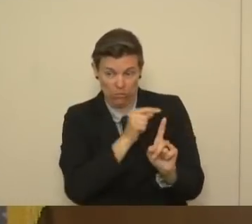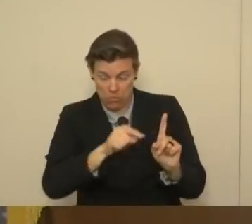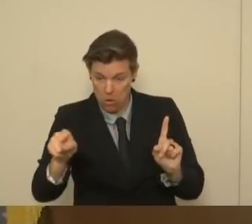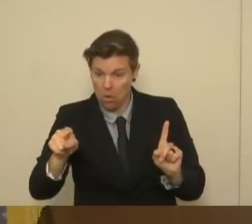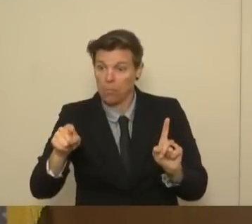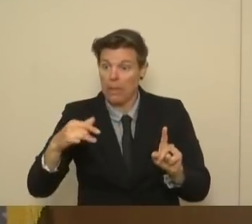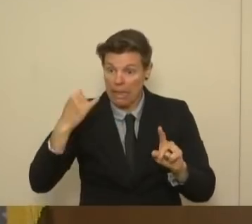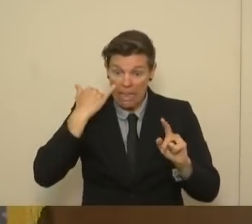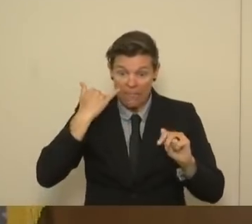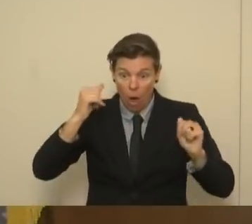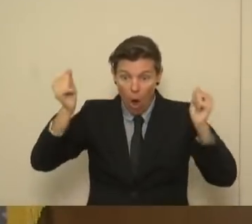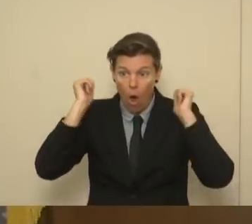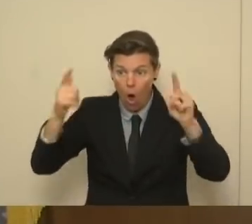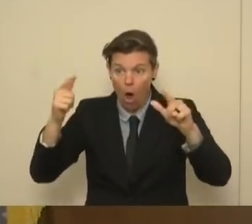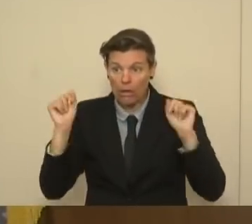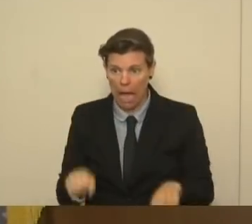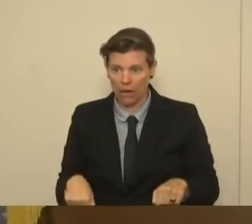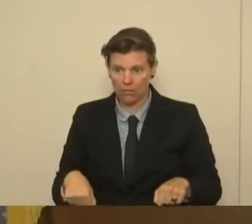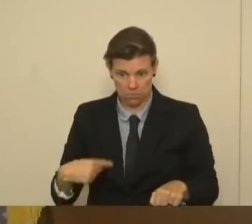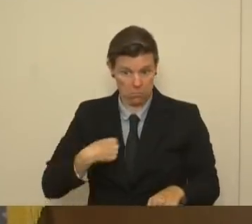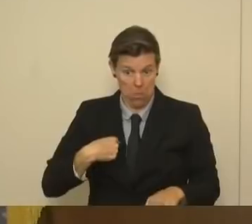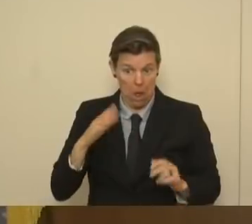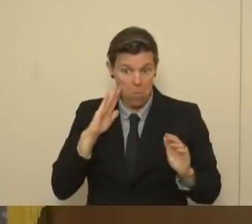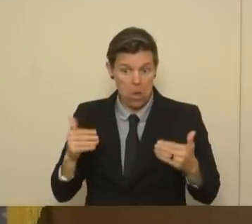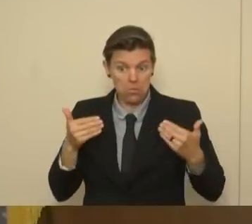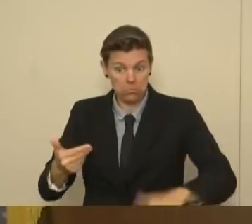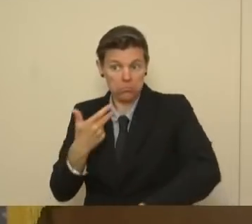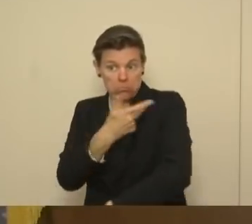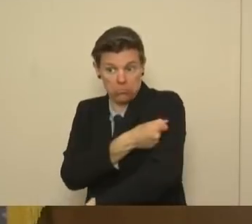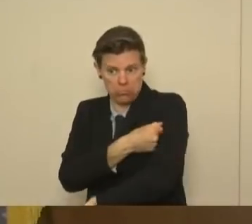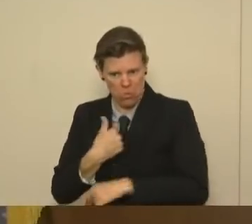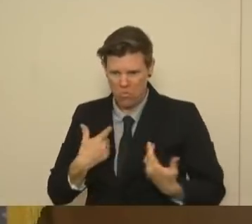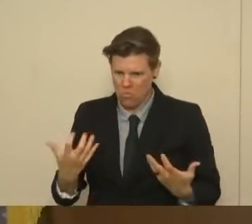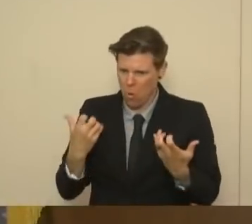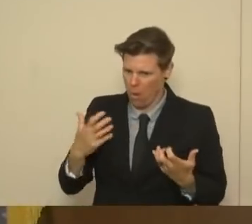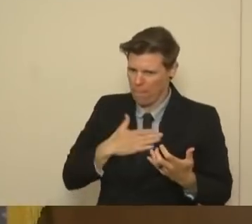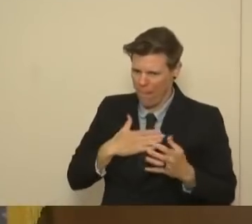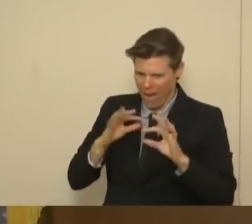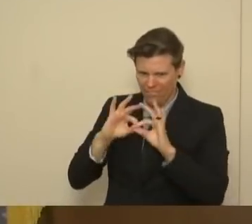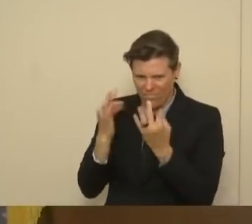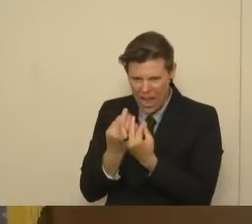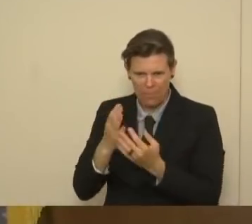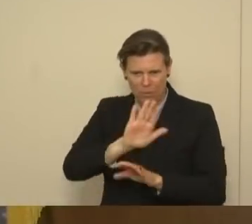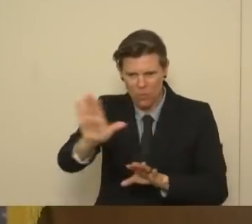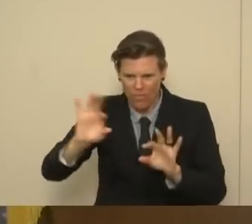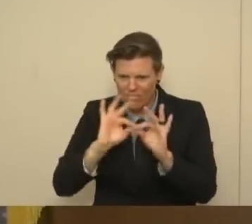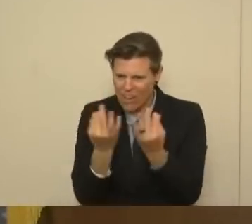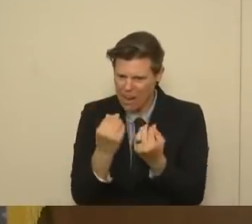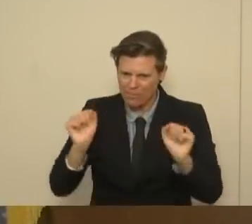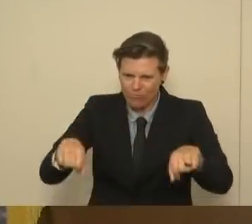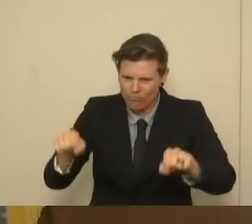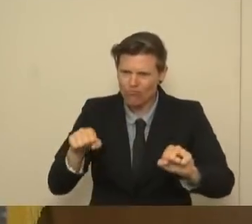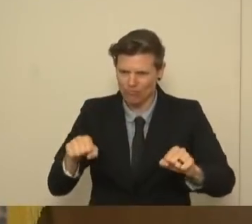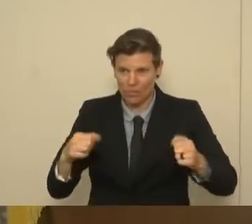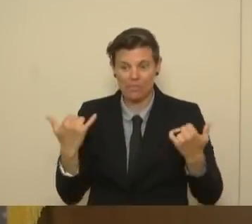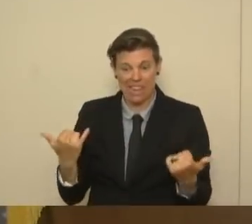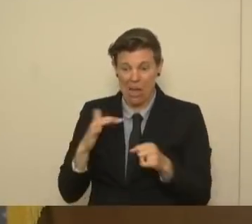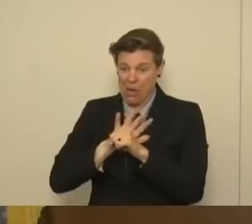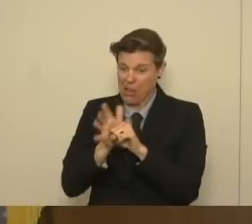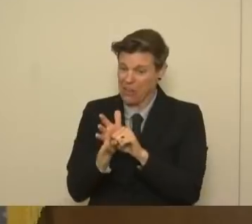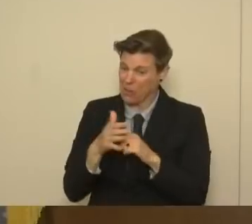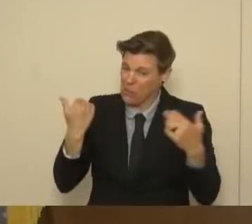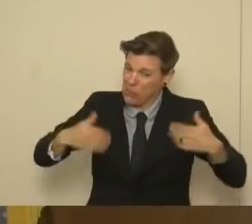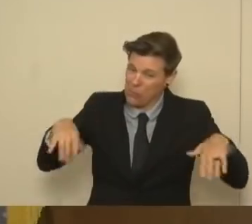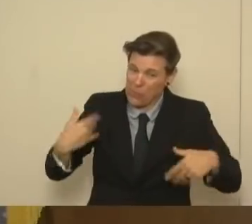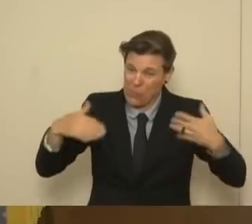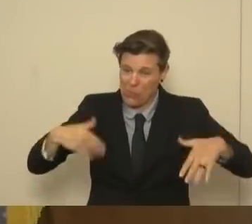to get a vaccine. I want them to be as safe as they can now that we have this deadly virus living among us.